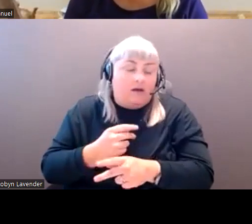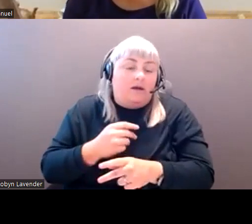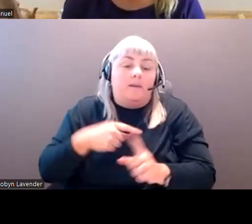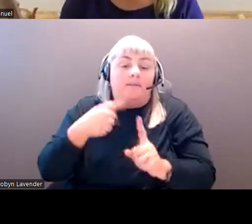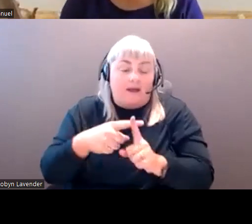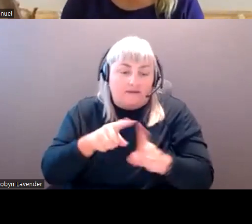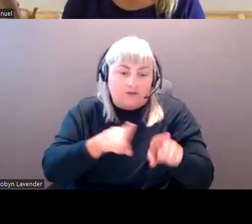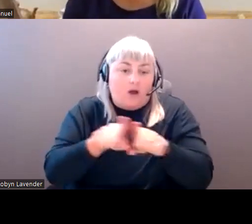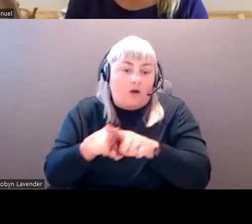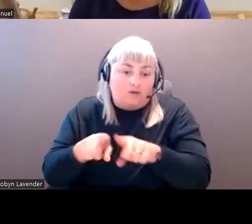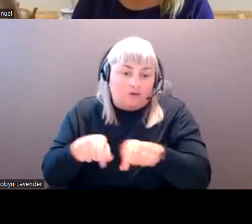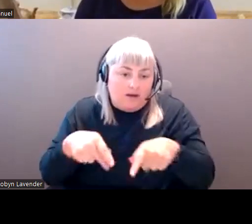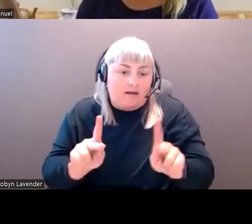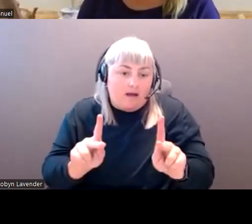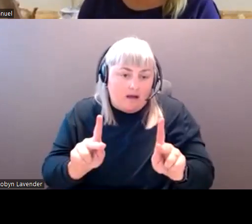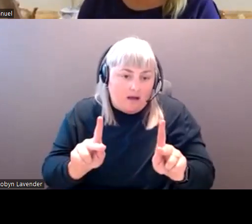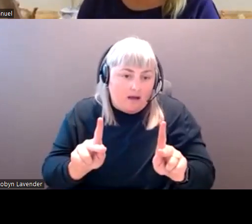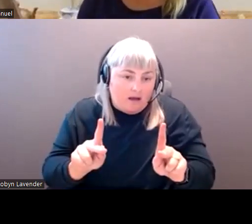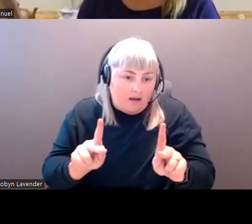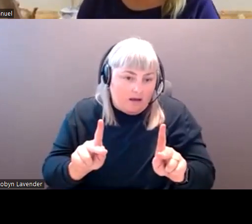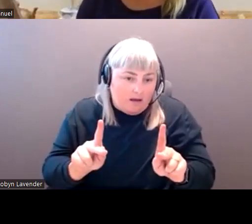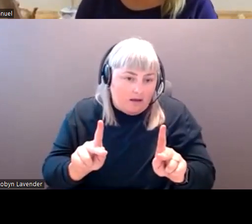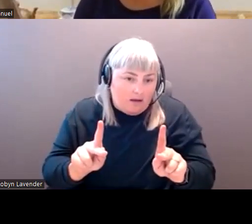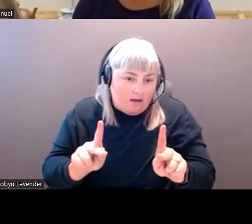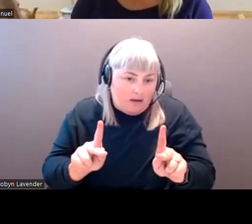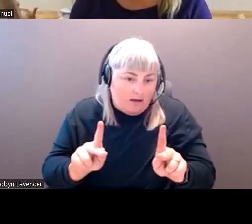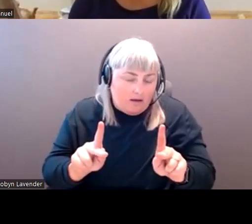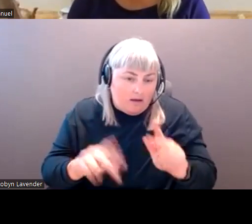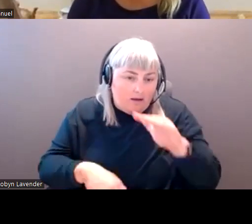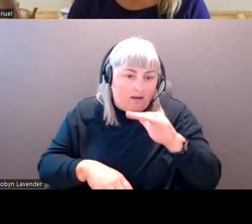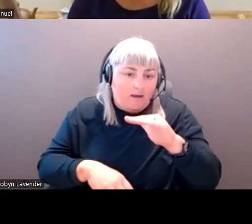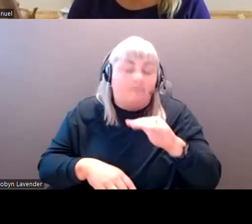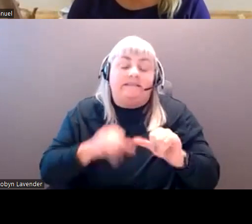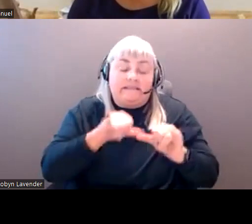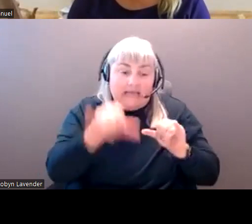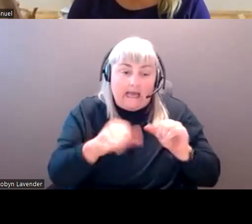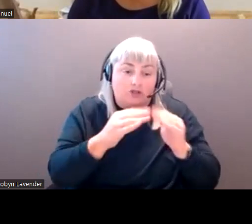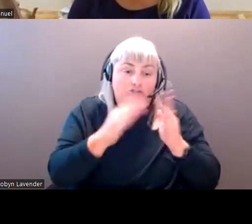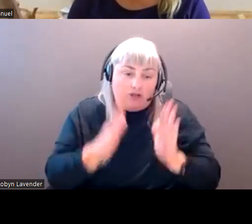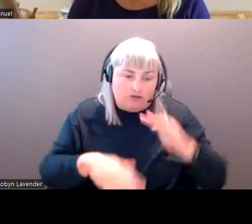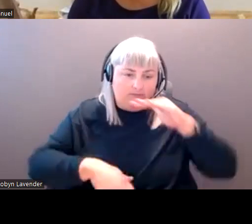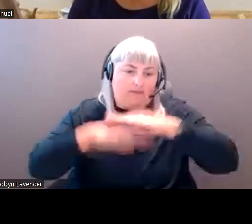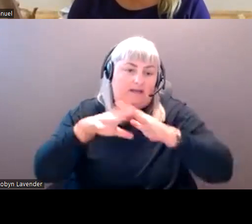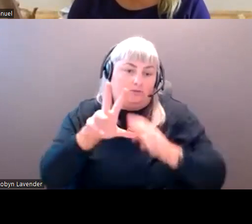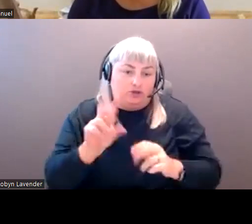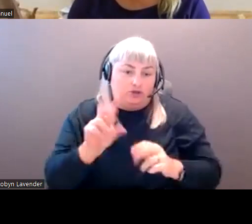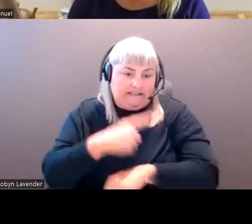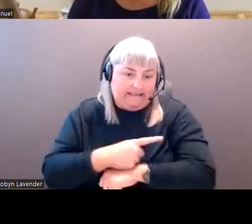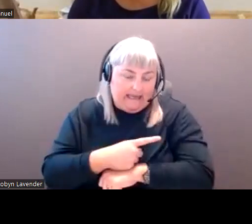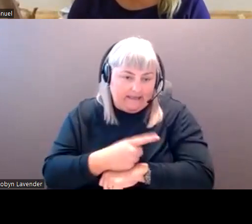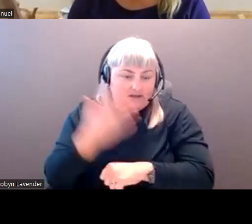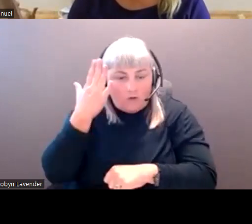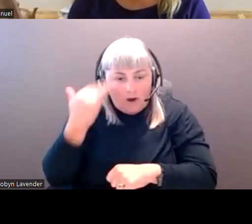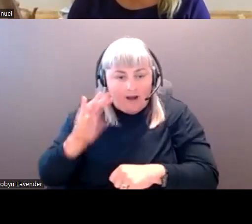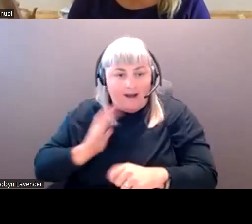them additional. The shelter is a maximum 30-day stay because our purpose is to